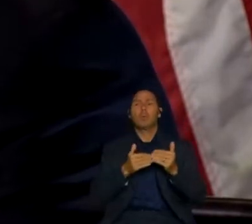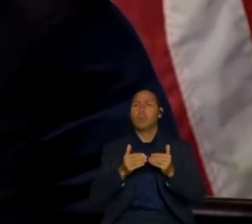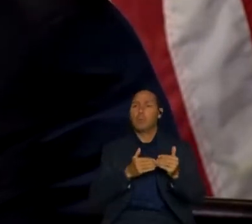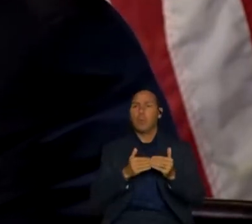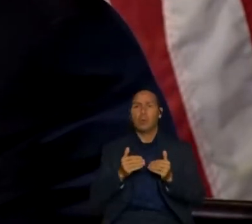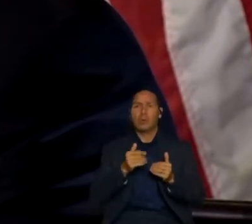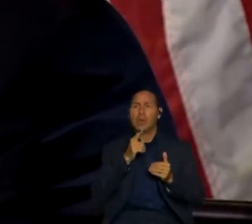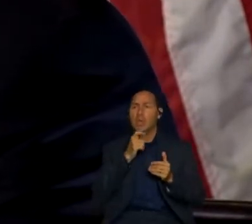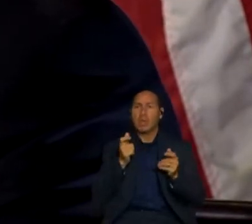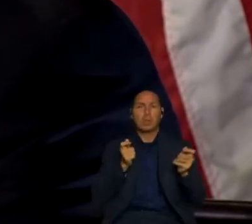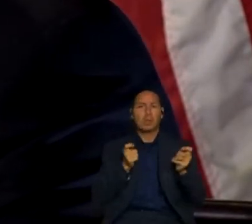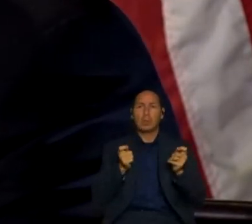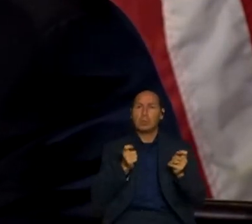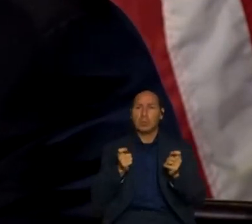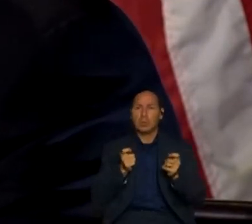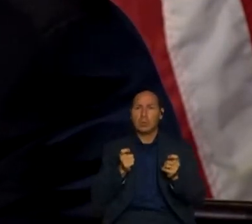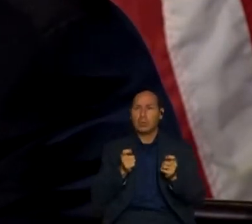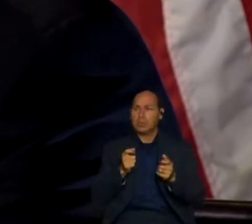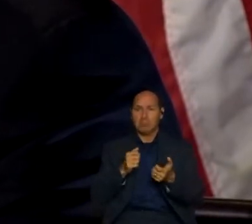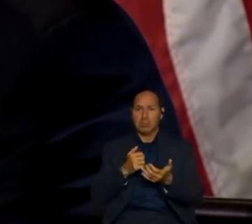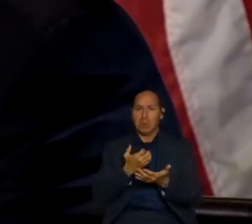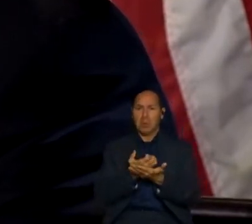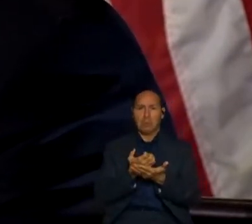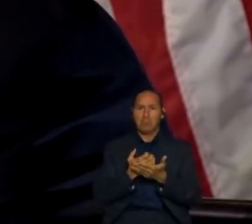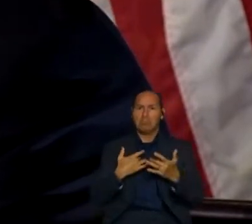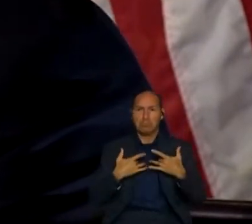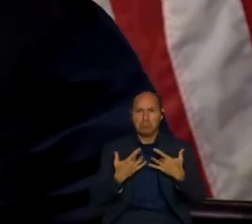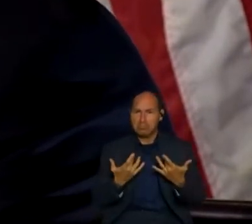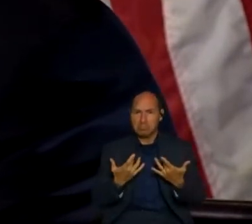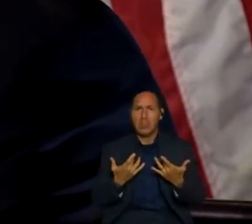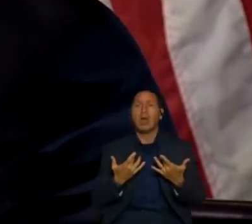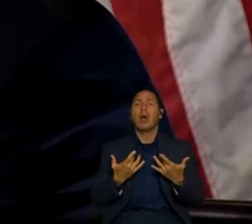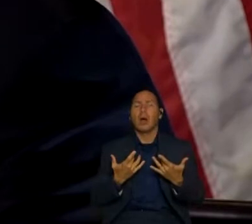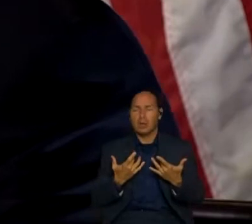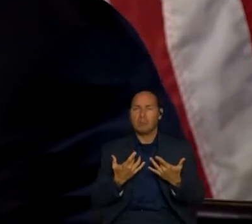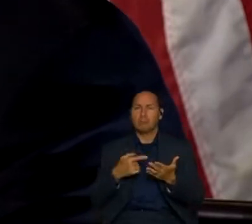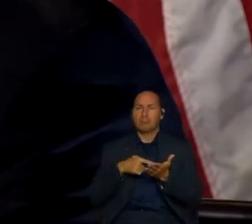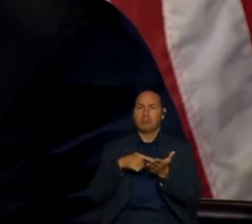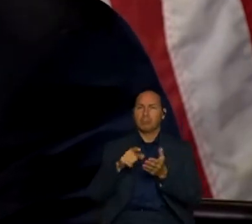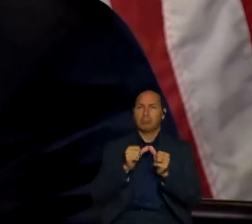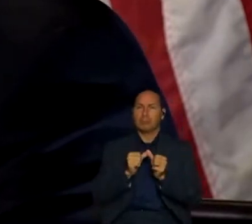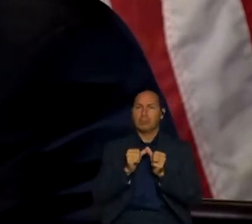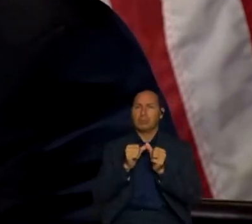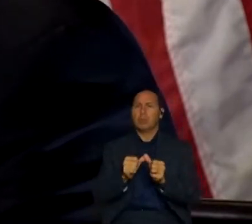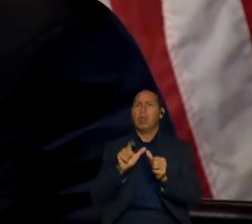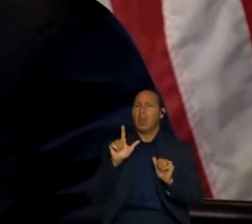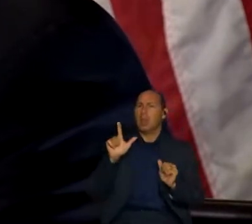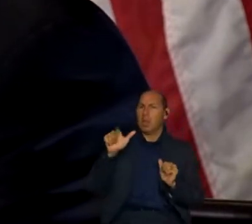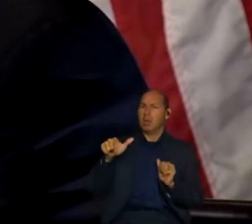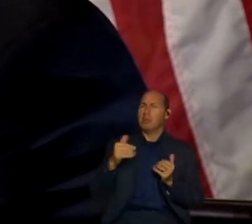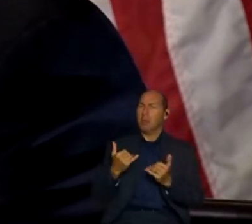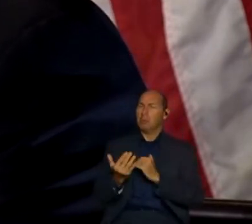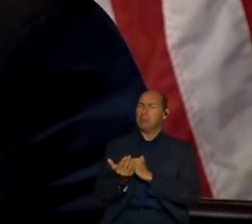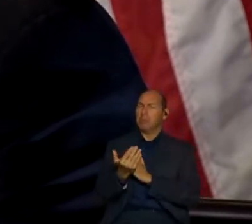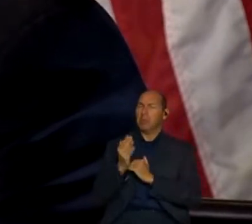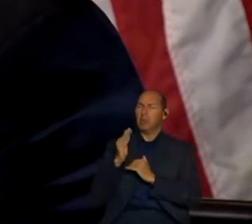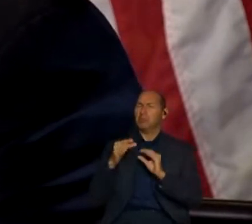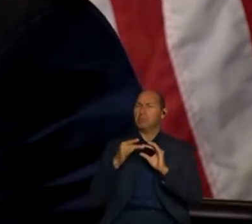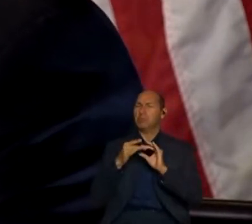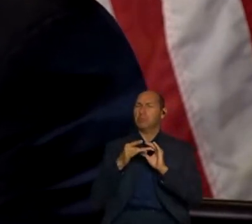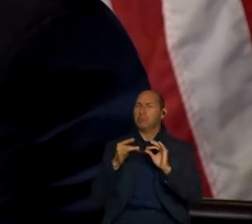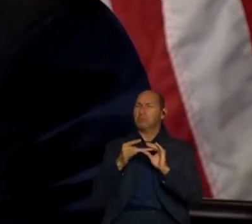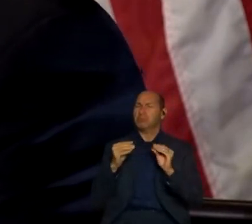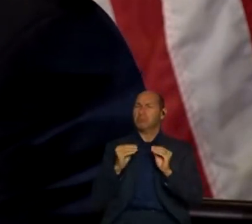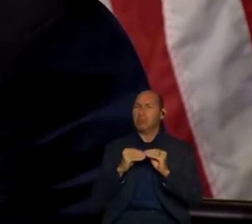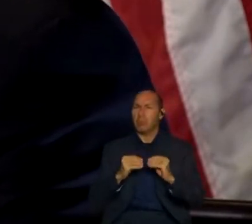is in power and how the economy is doing. And you'll hear more about those pension trusts later this morning.